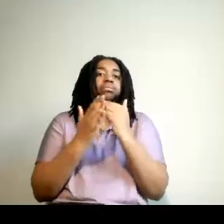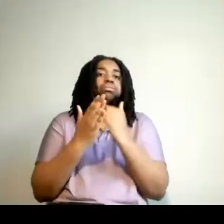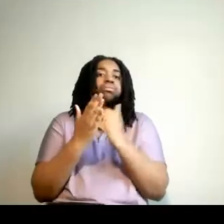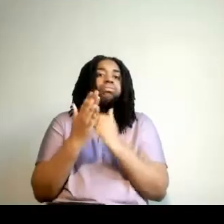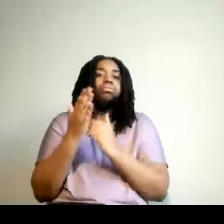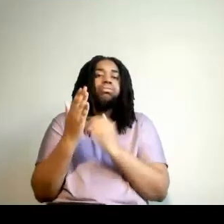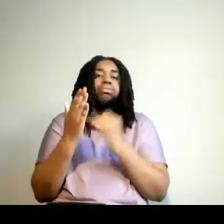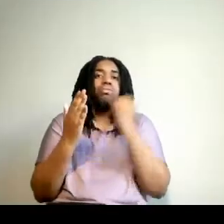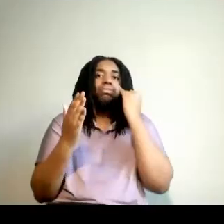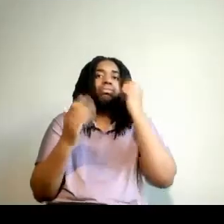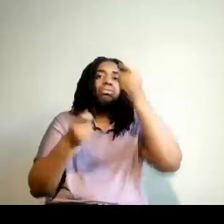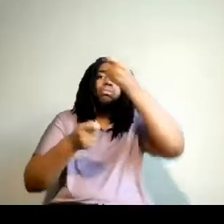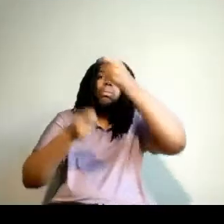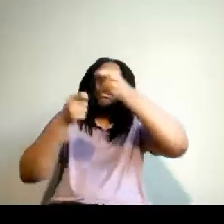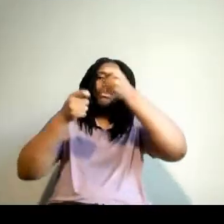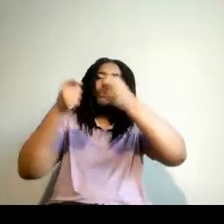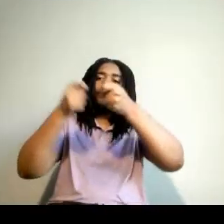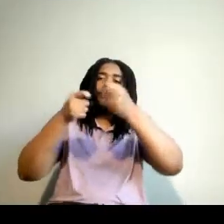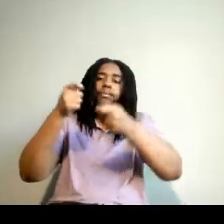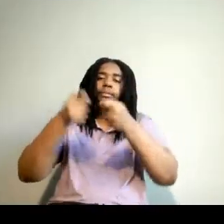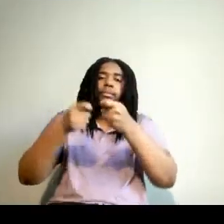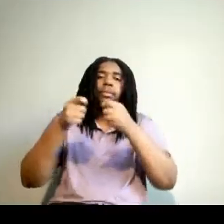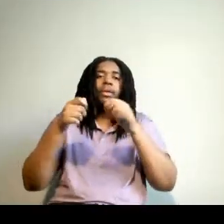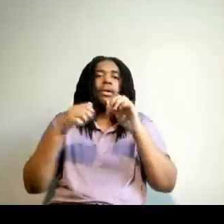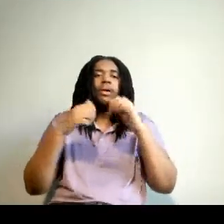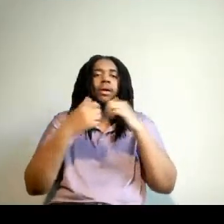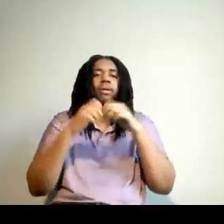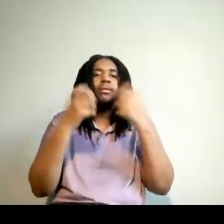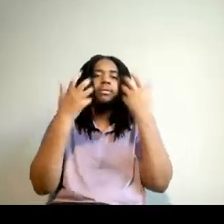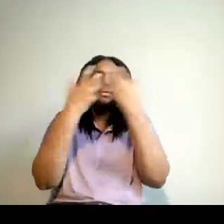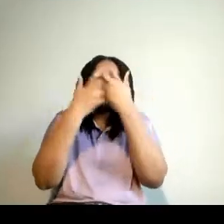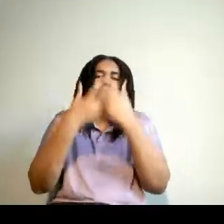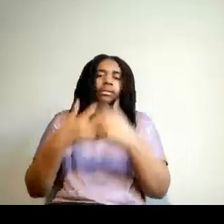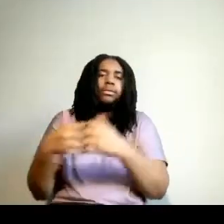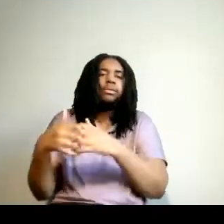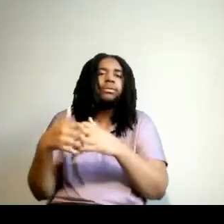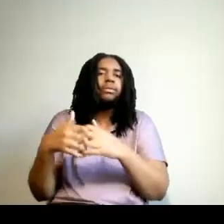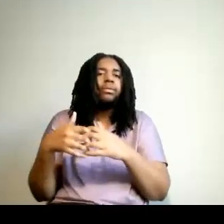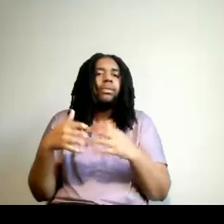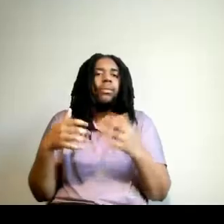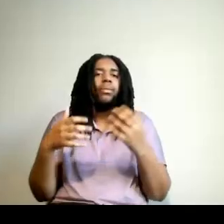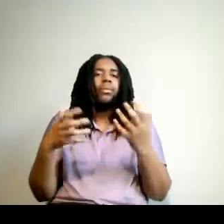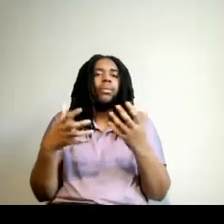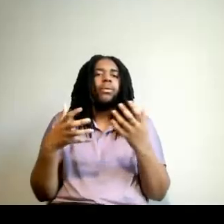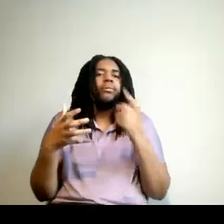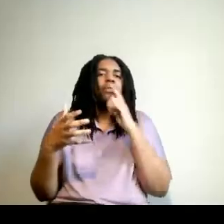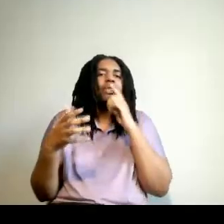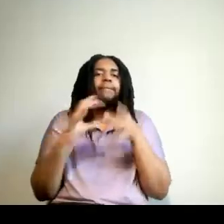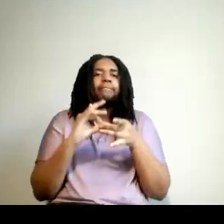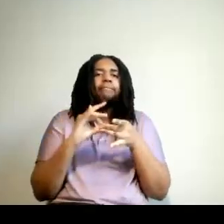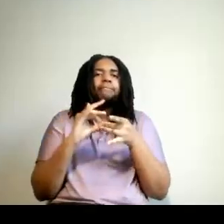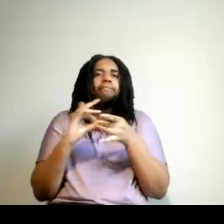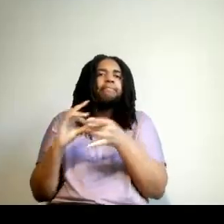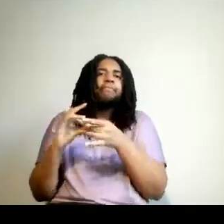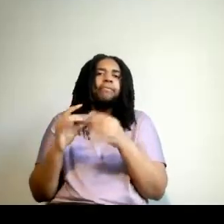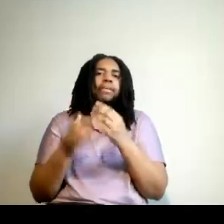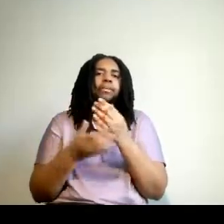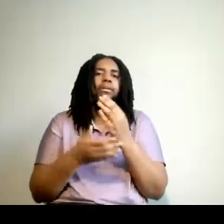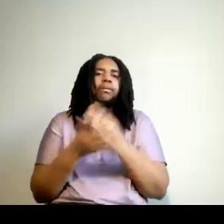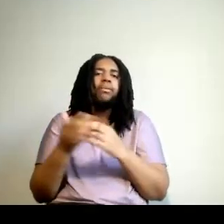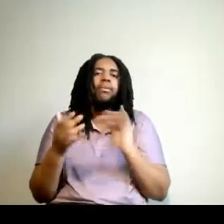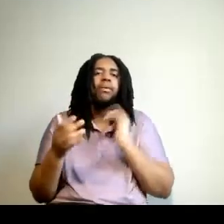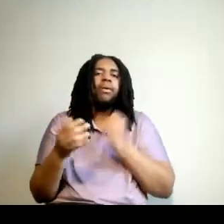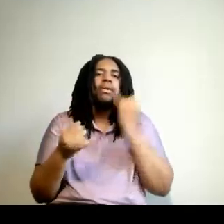those ideas around common goals. How did they fit together? What was kind of the glue that held some of our ideas, whether it